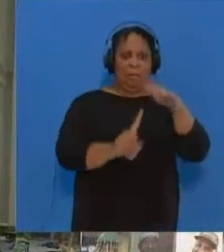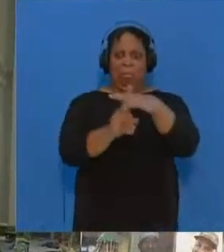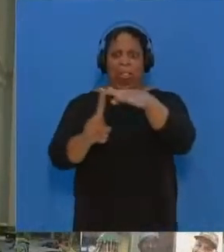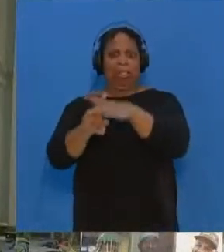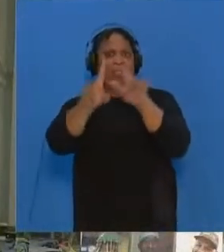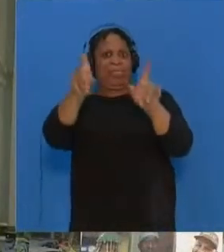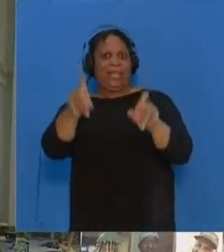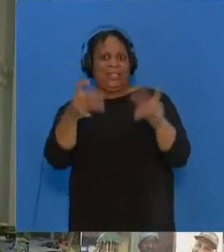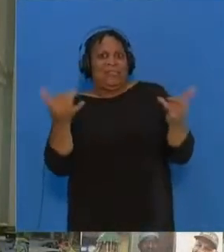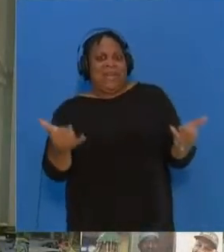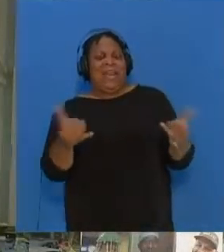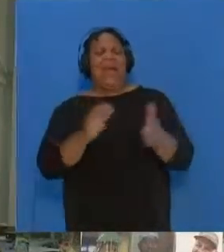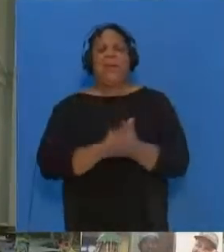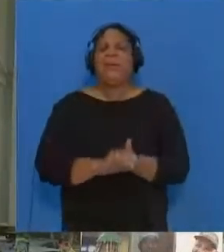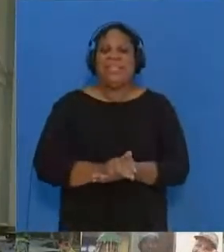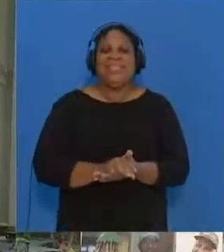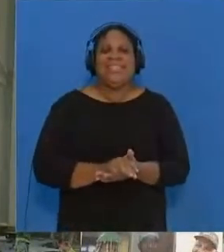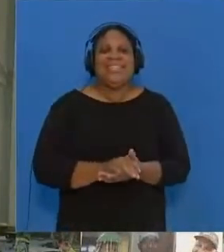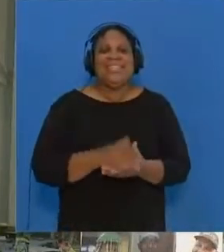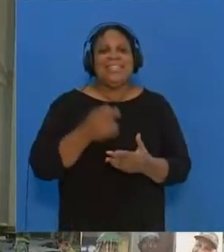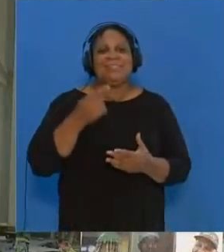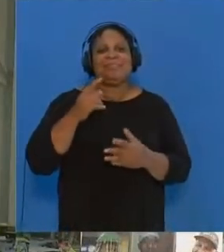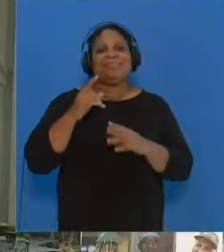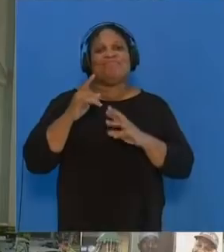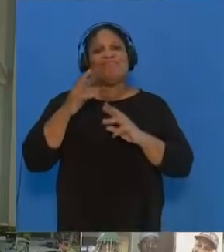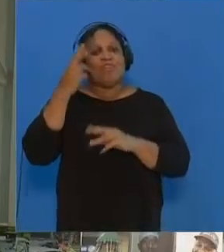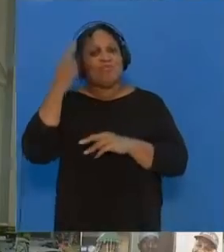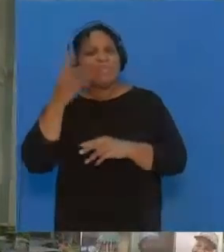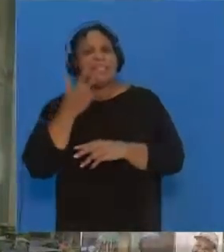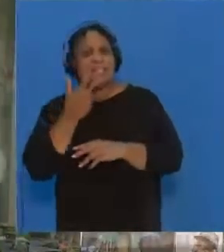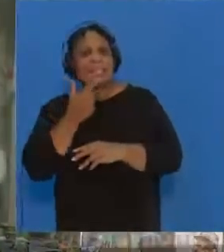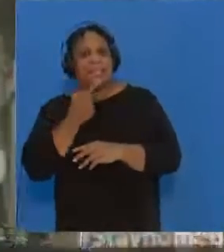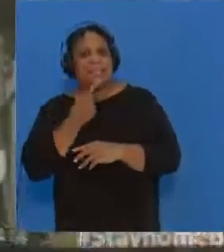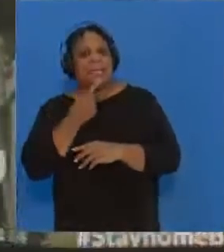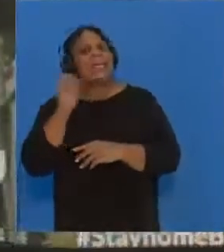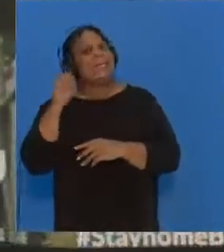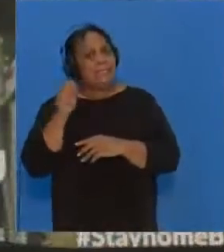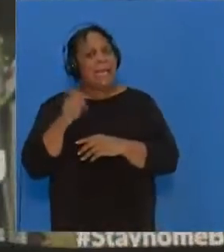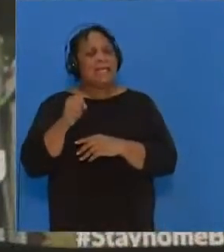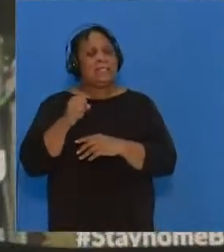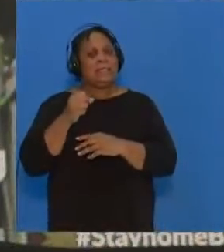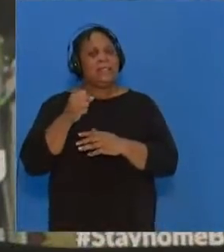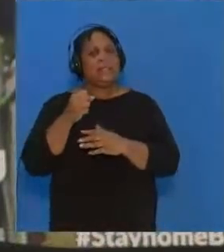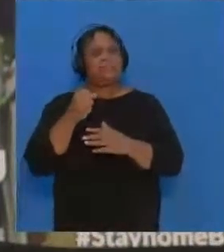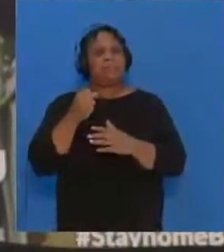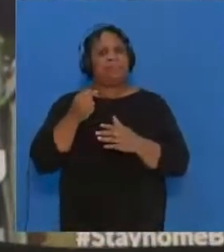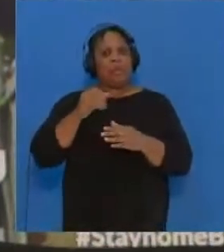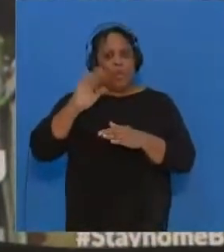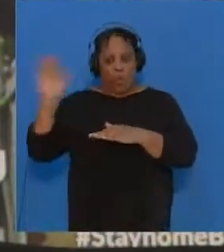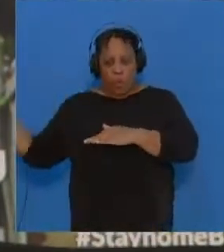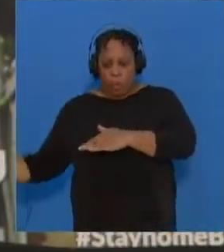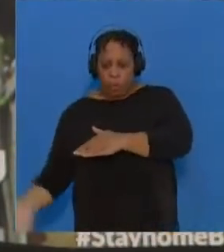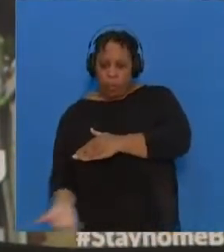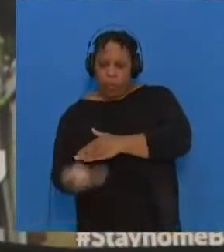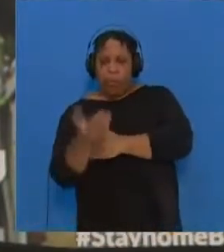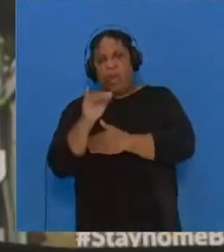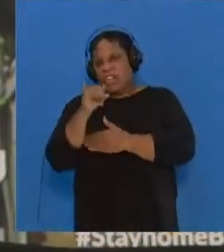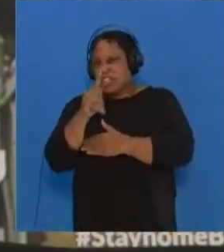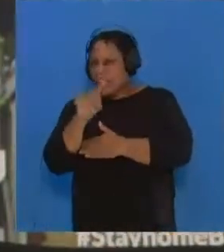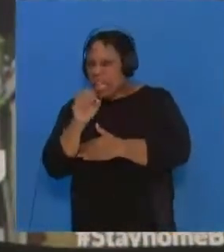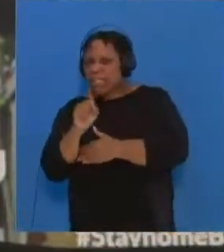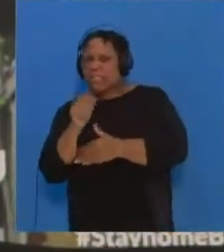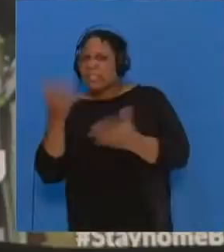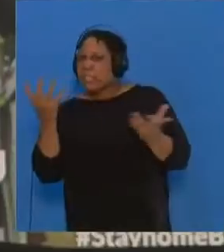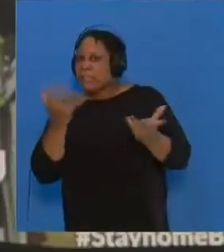Trevor, the reason why I say that's a good question, because people oftentimes see private jets coming in at the wee hours in the morning, and they wonder, is